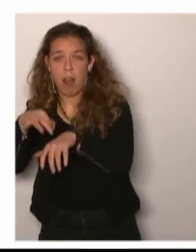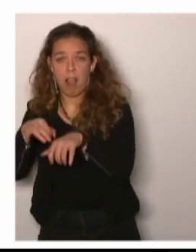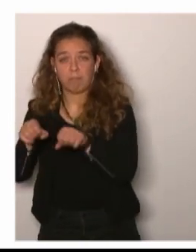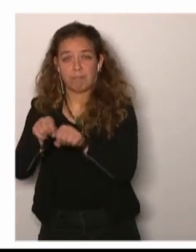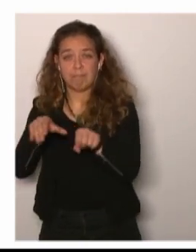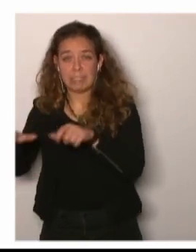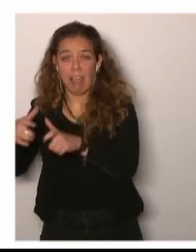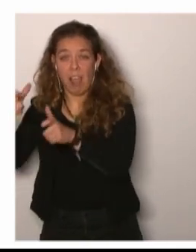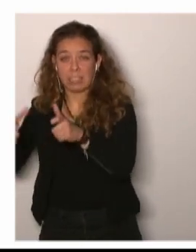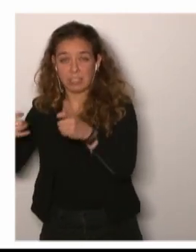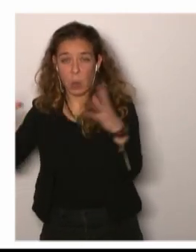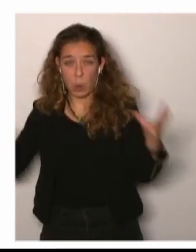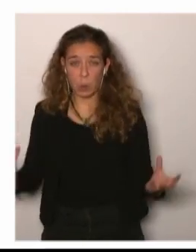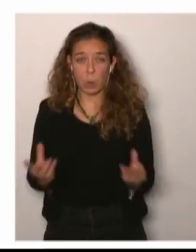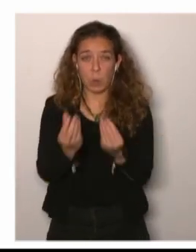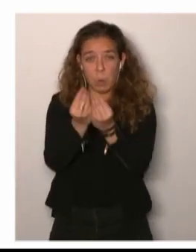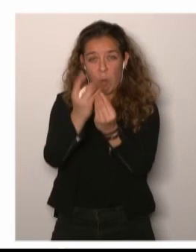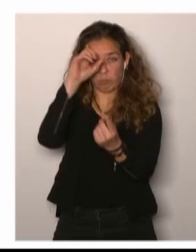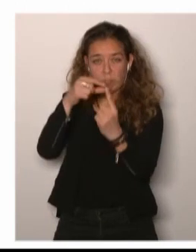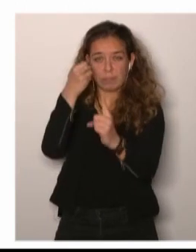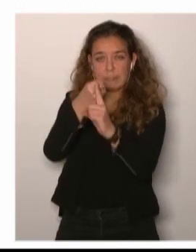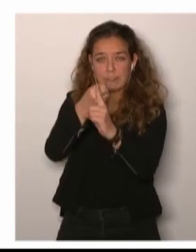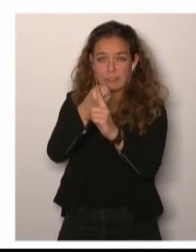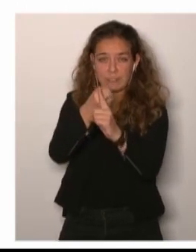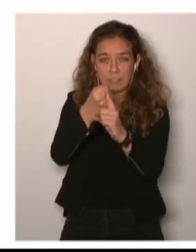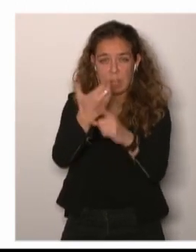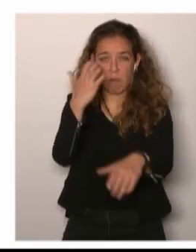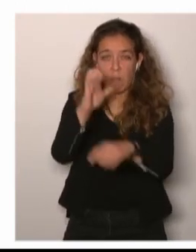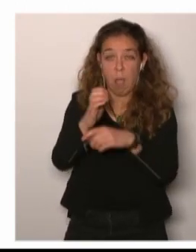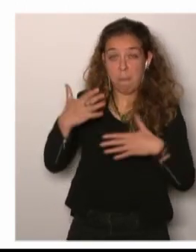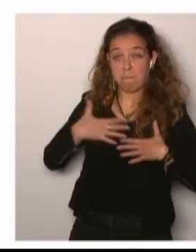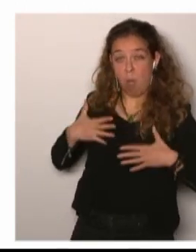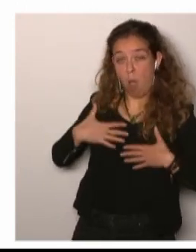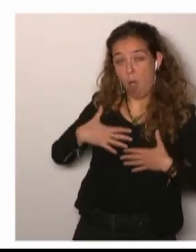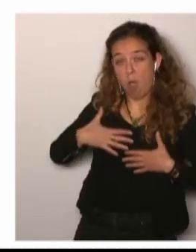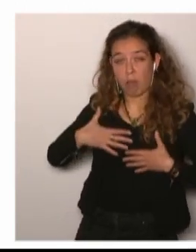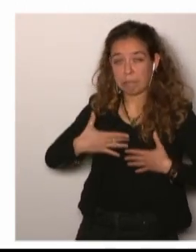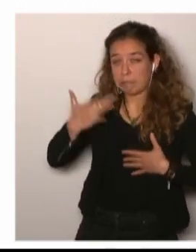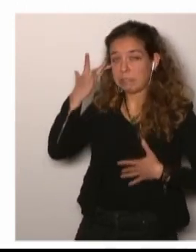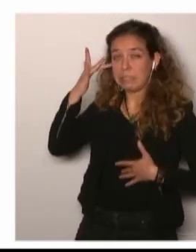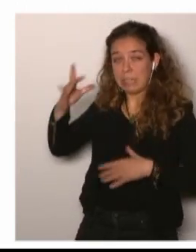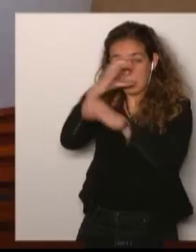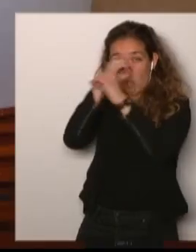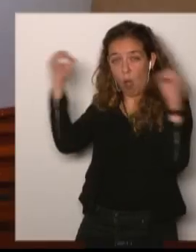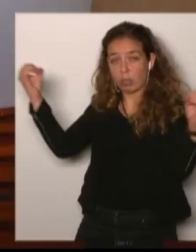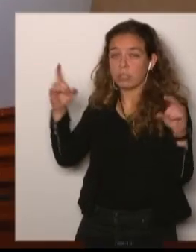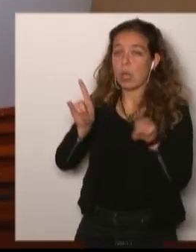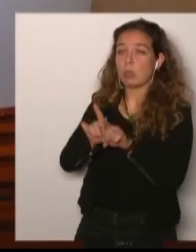are fear, ignorance, and complacency." Thank you.